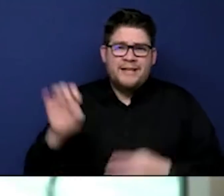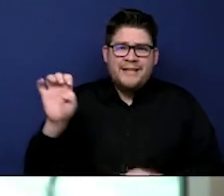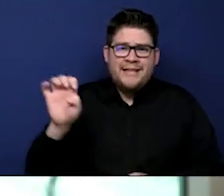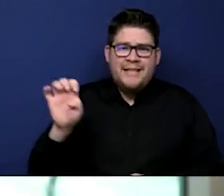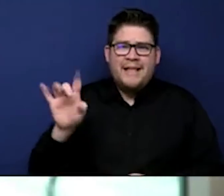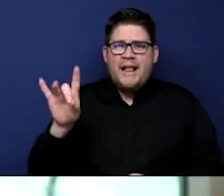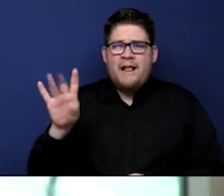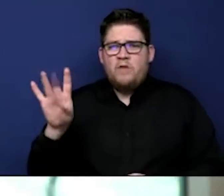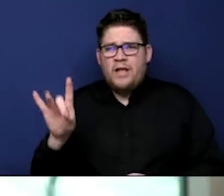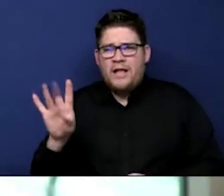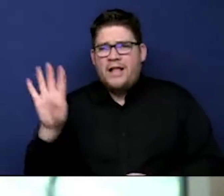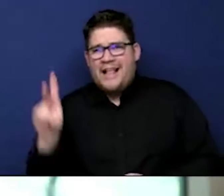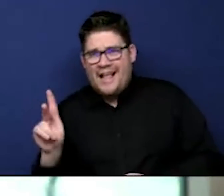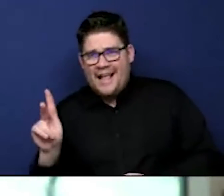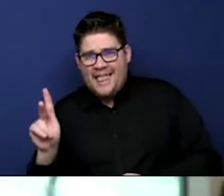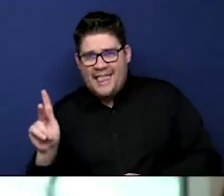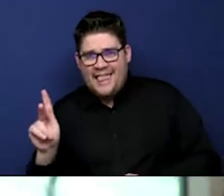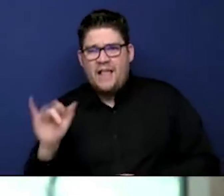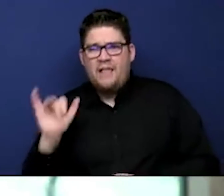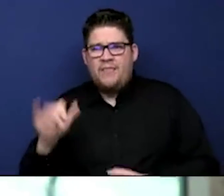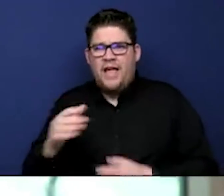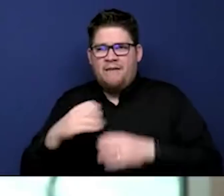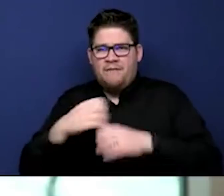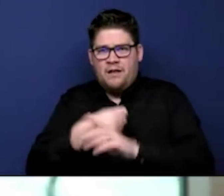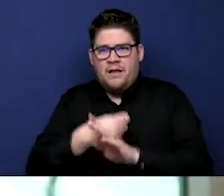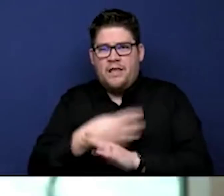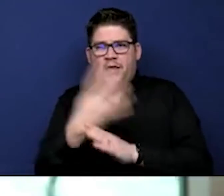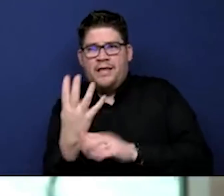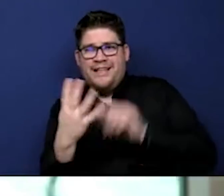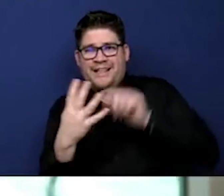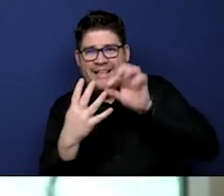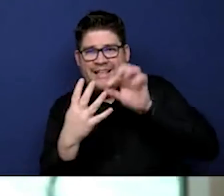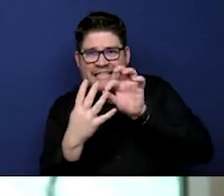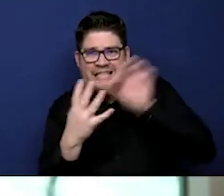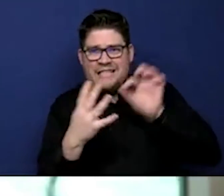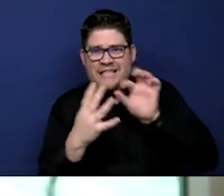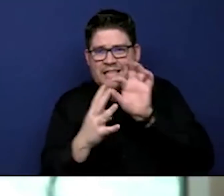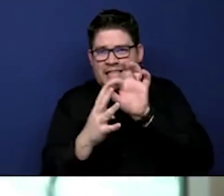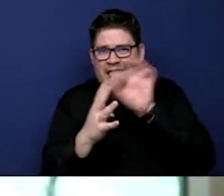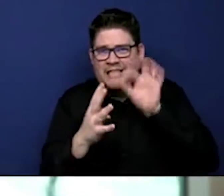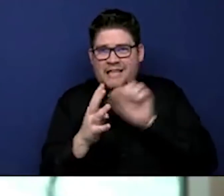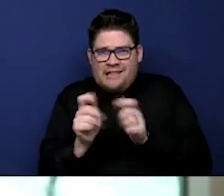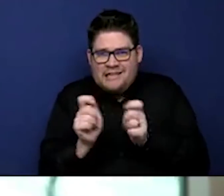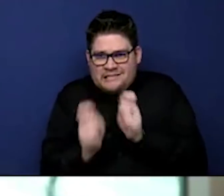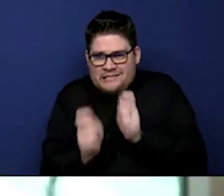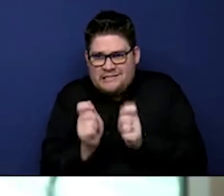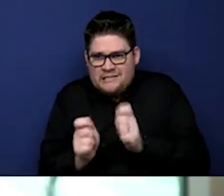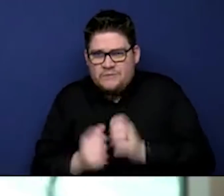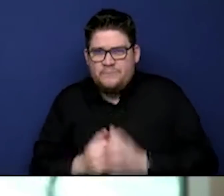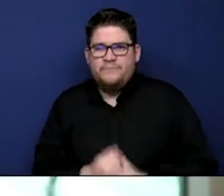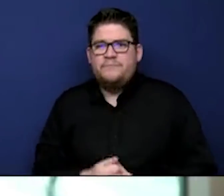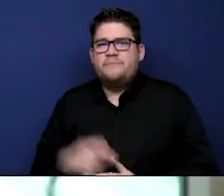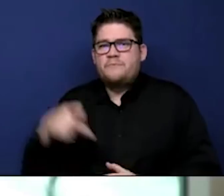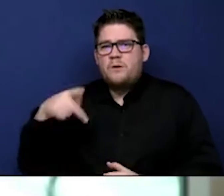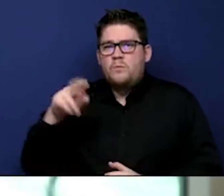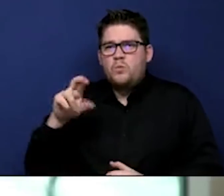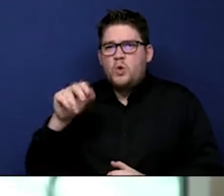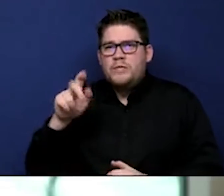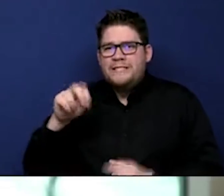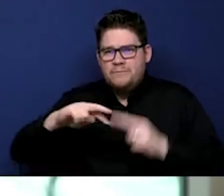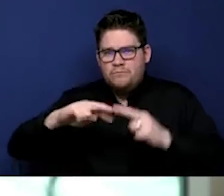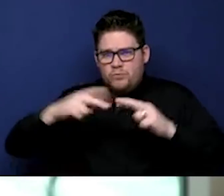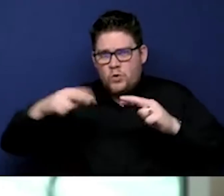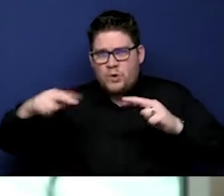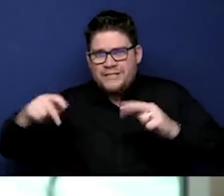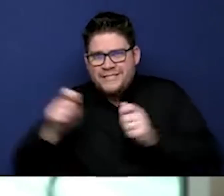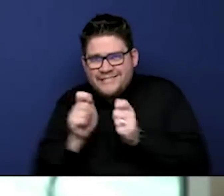E484K, which is also part of the spike protein that we think gives this advantage that they can attach better. But we need to confirm